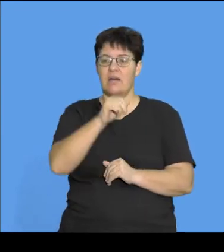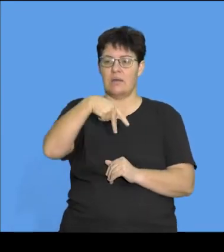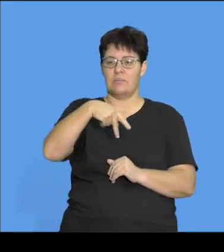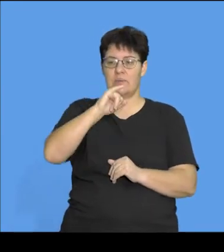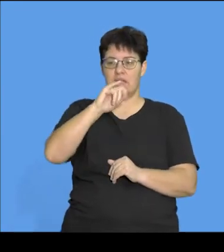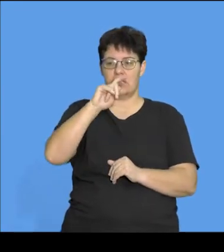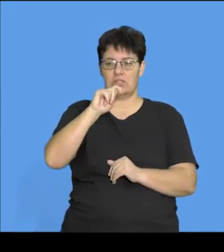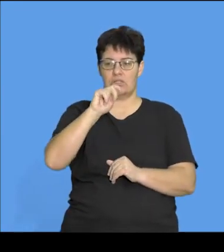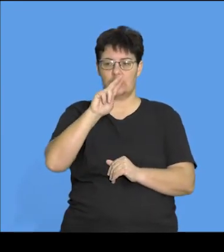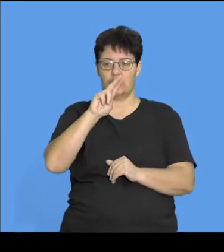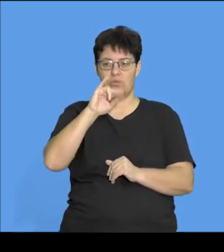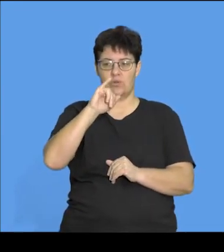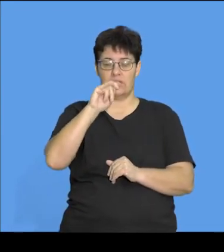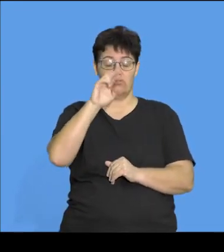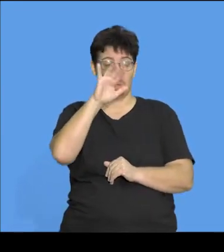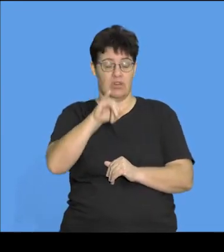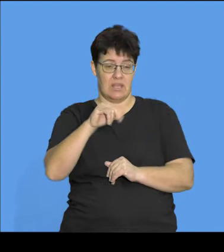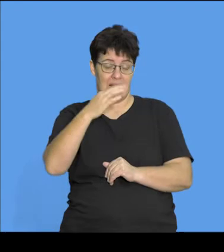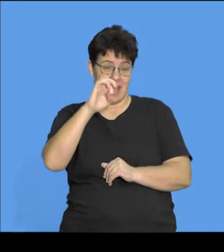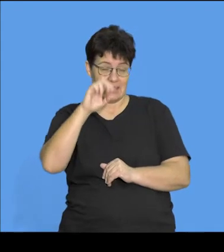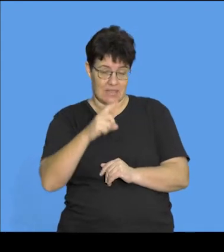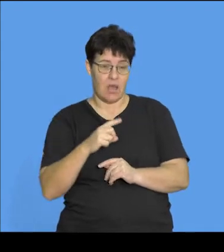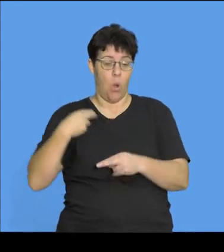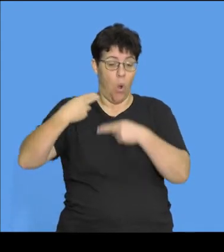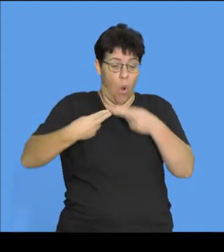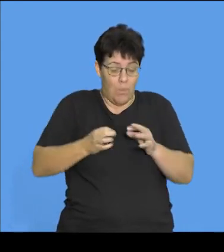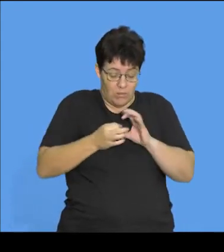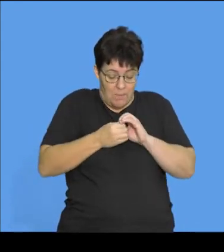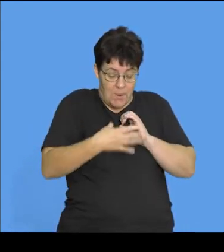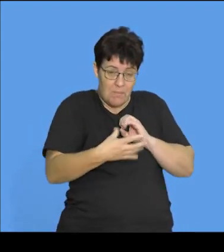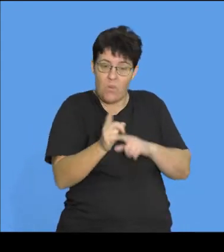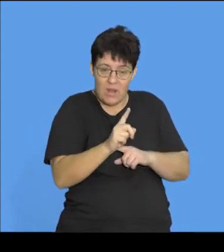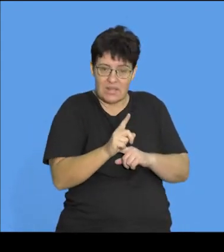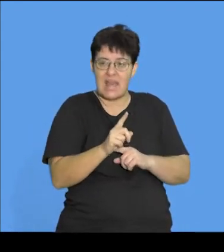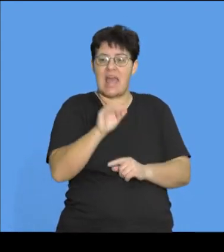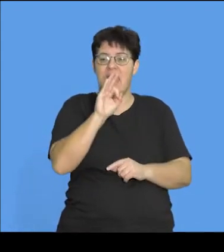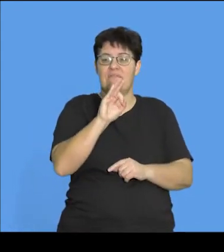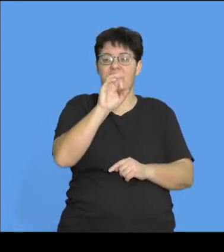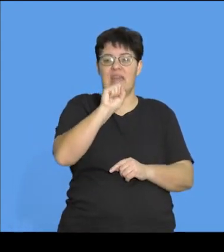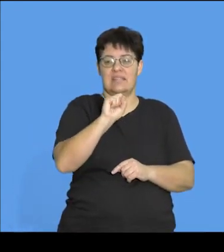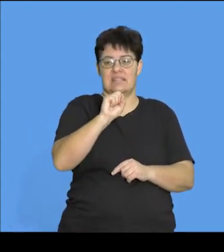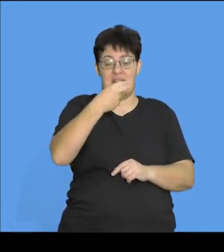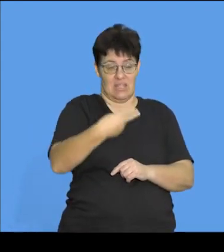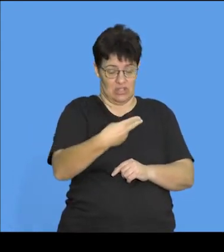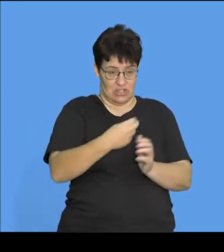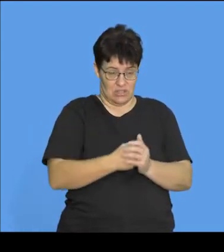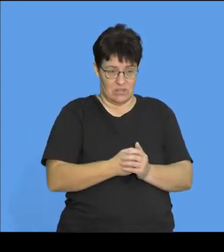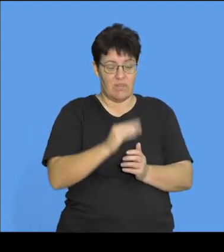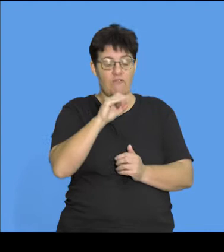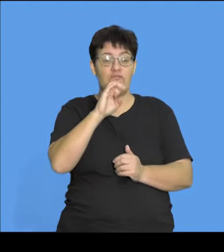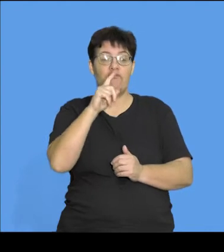secrete a hormone called FSH, which stands for follicle stimulating